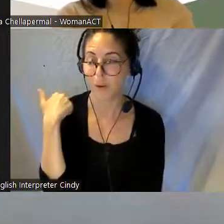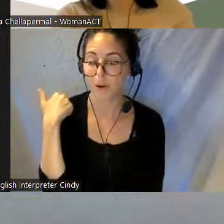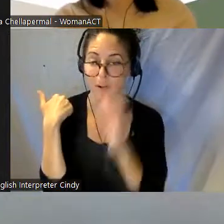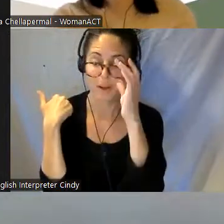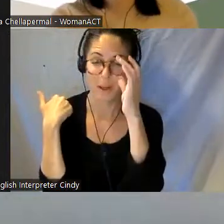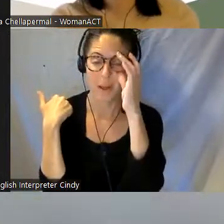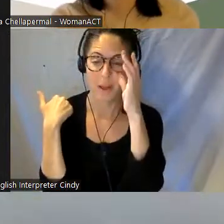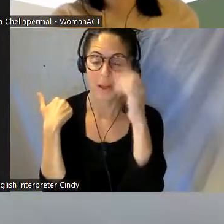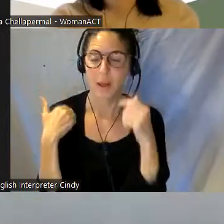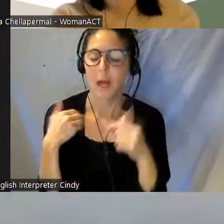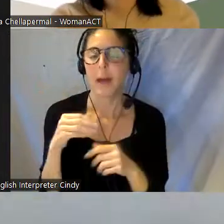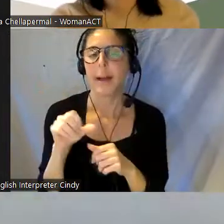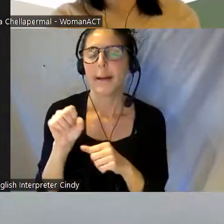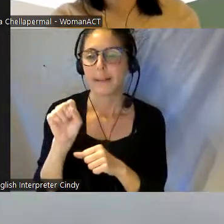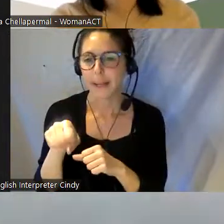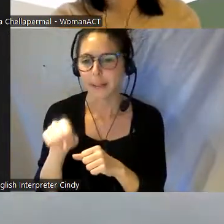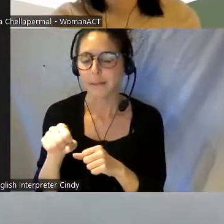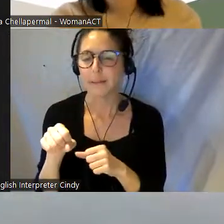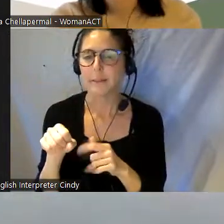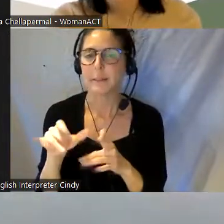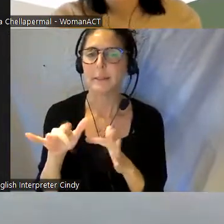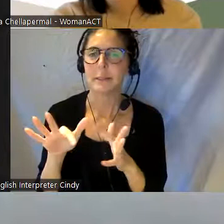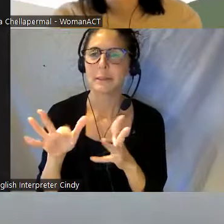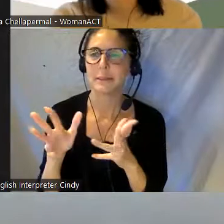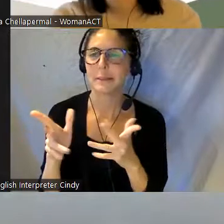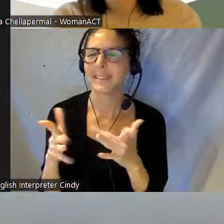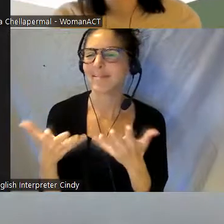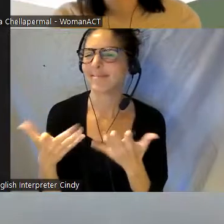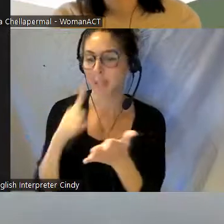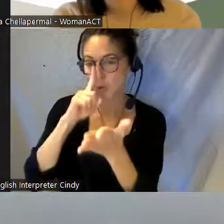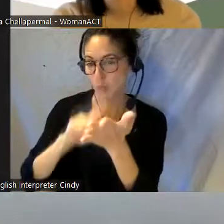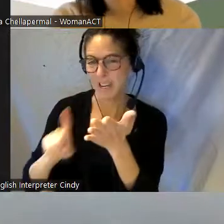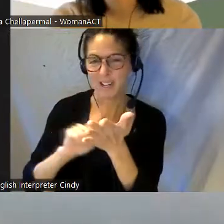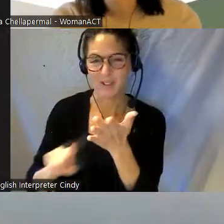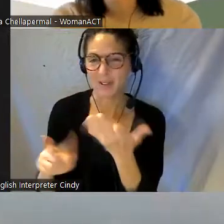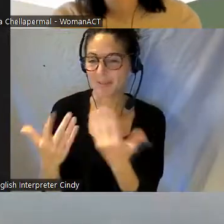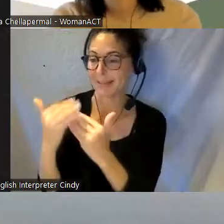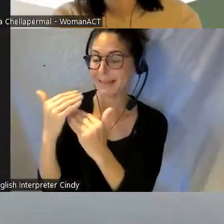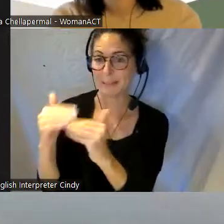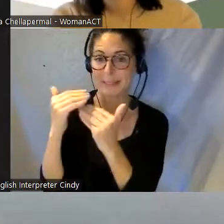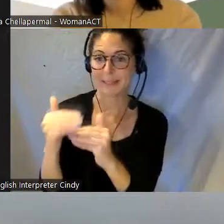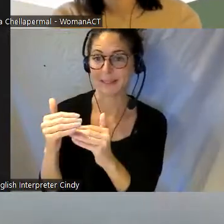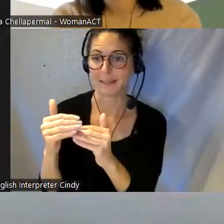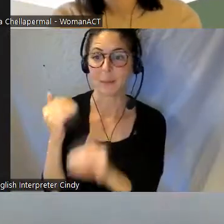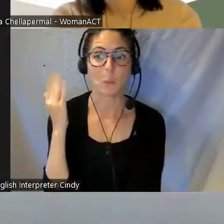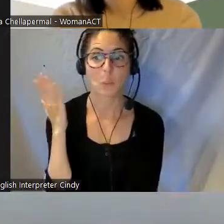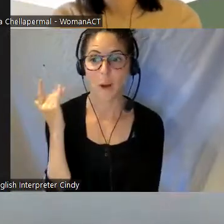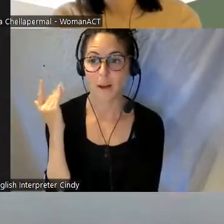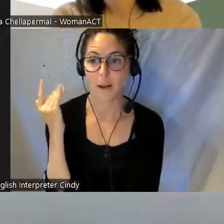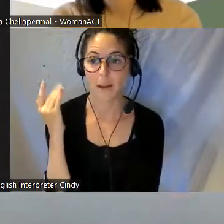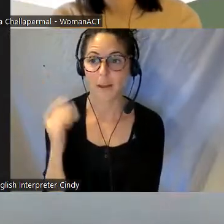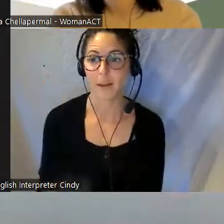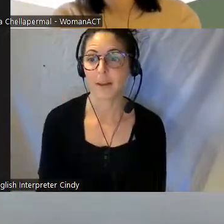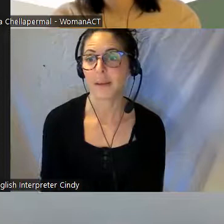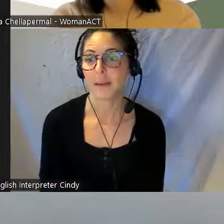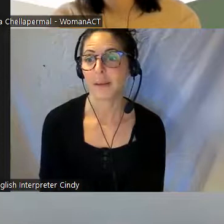it was there was limited research on it, and I think because it's very